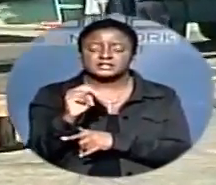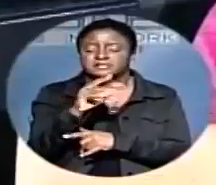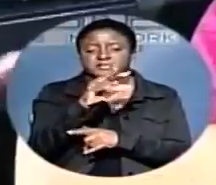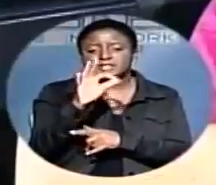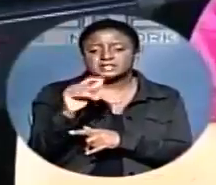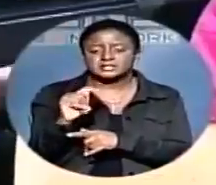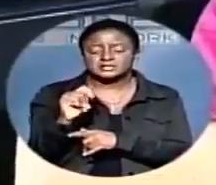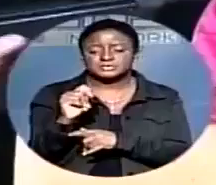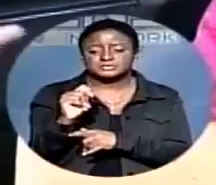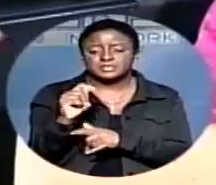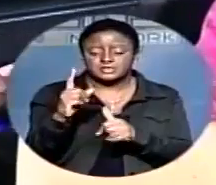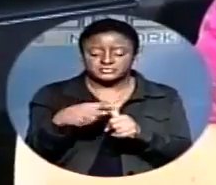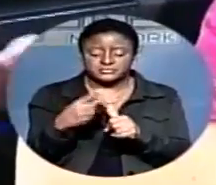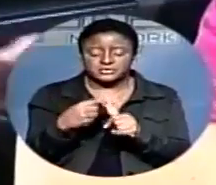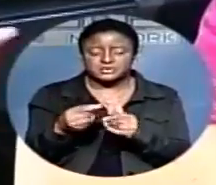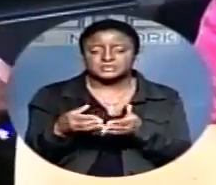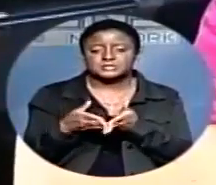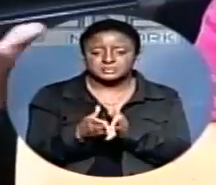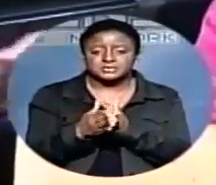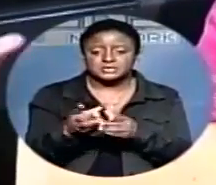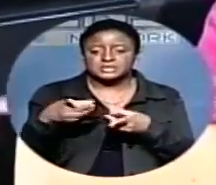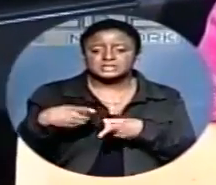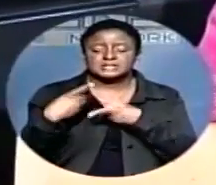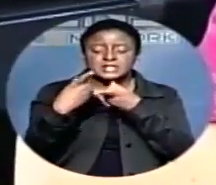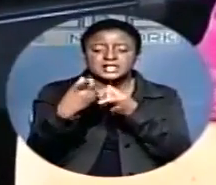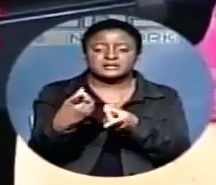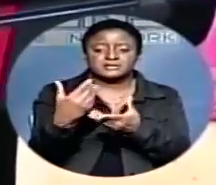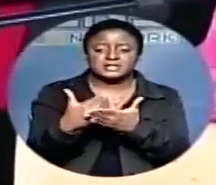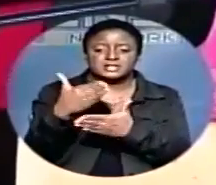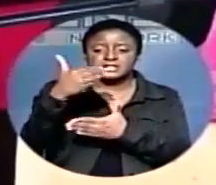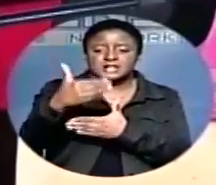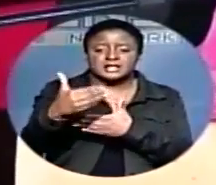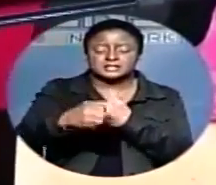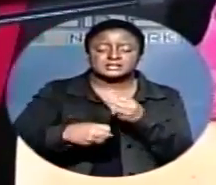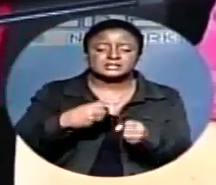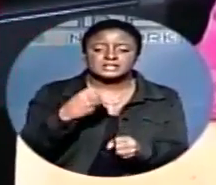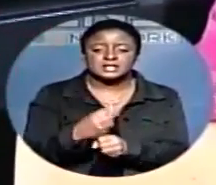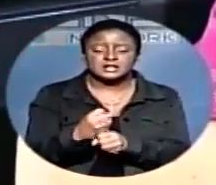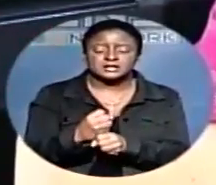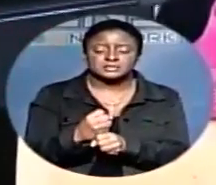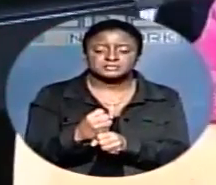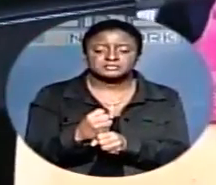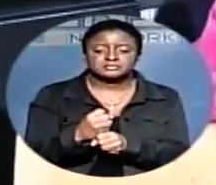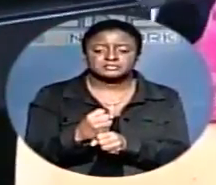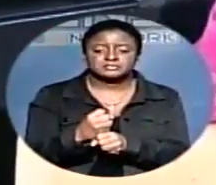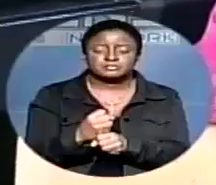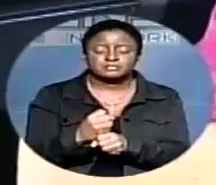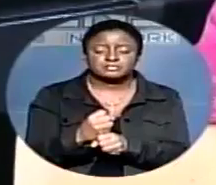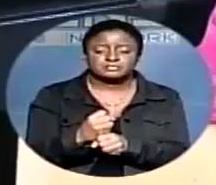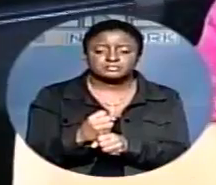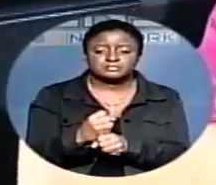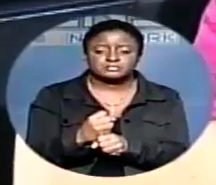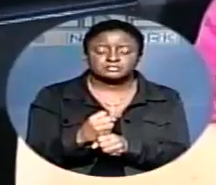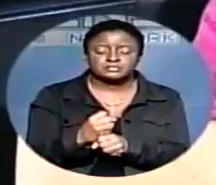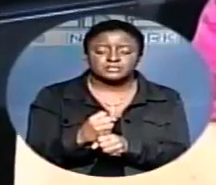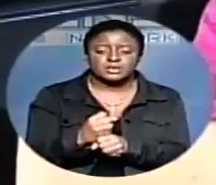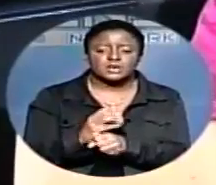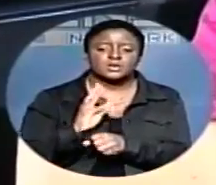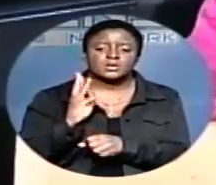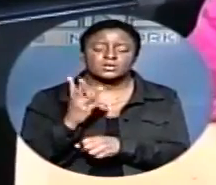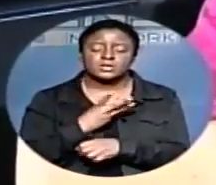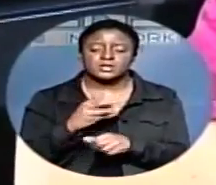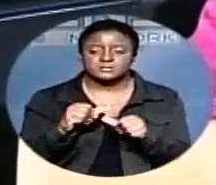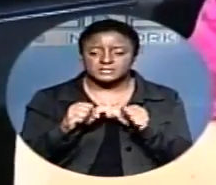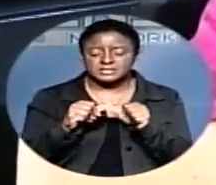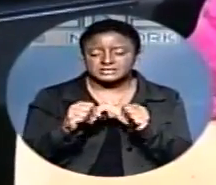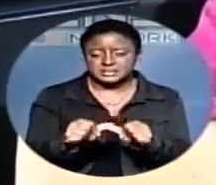fleet, the first boat to be delivered next year. We'll maintain a continuous presence at strategic choke points throughout the length